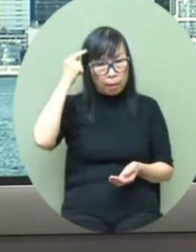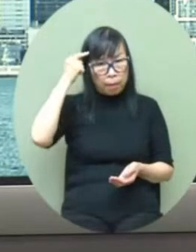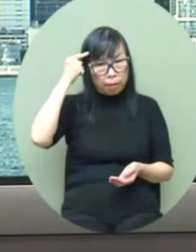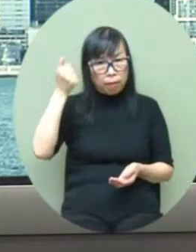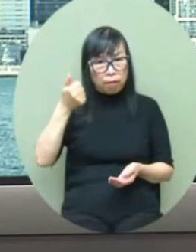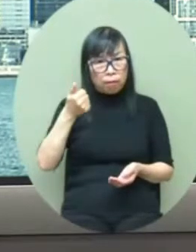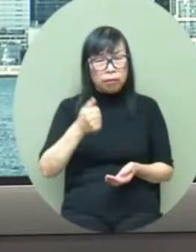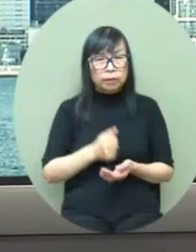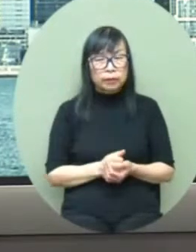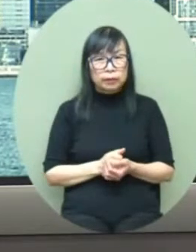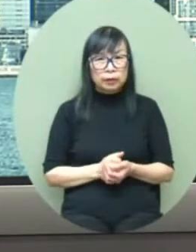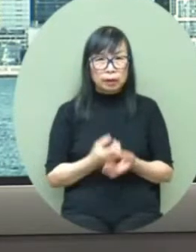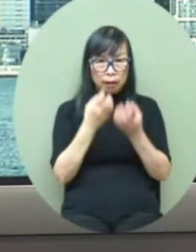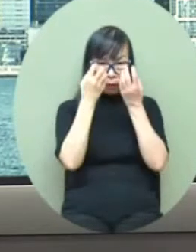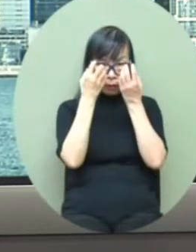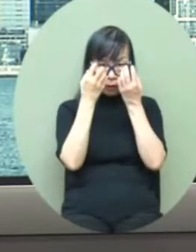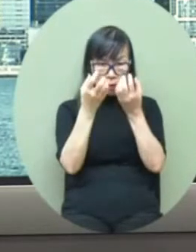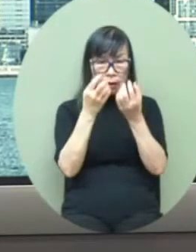undermine